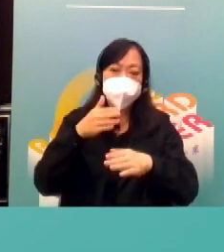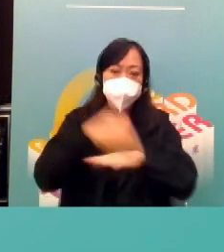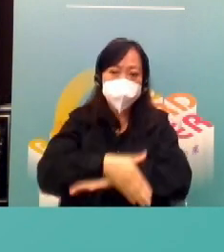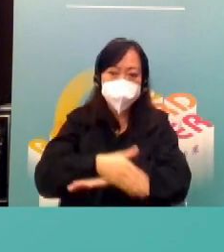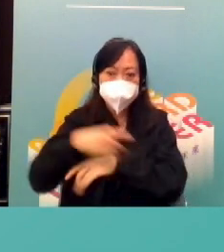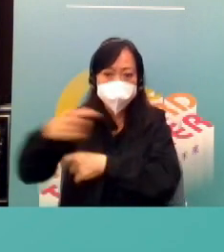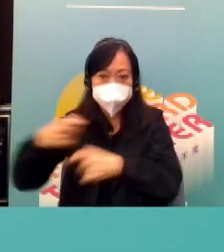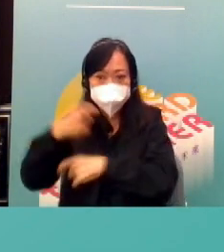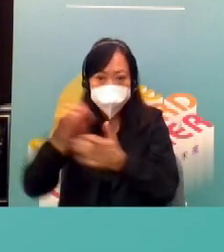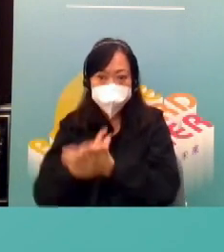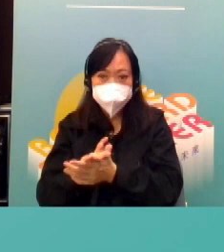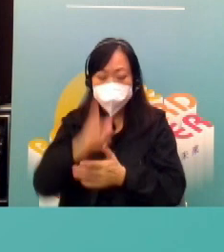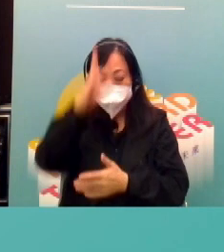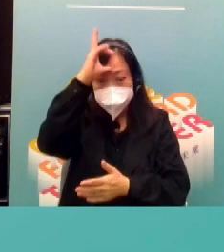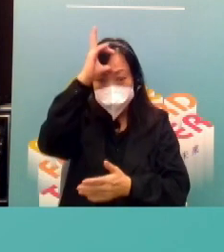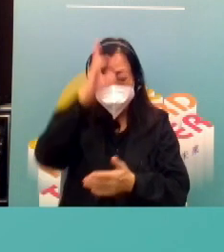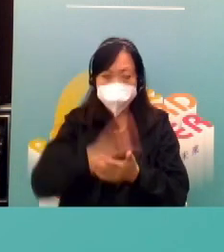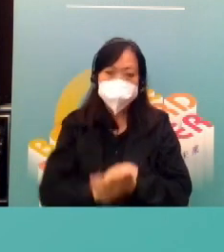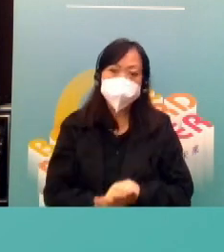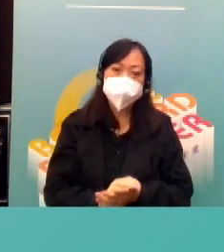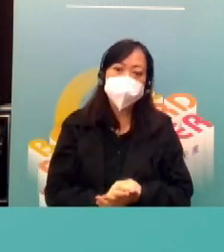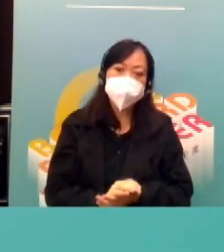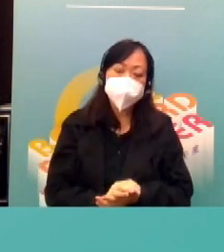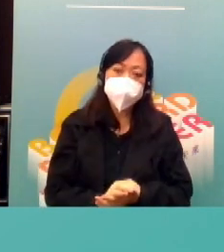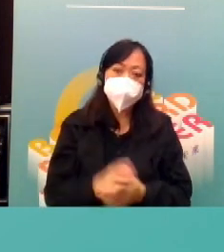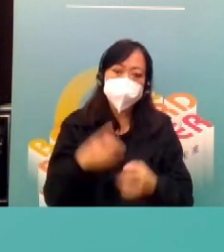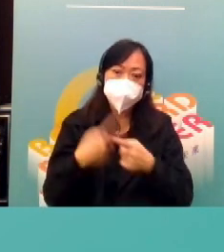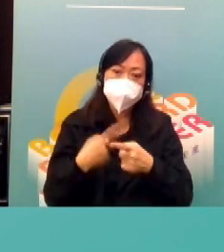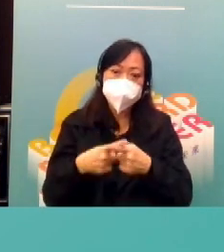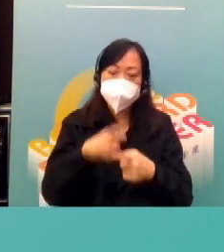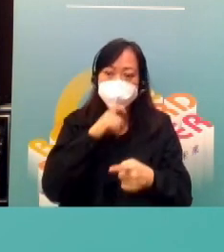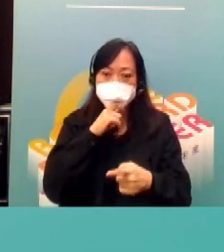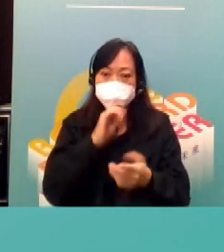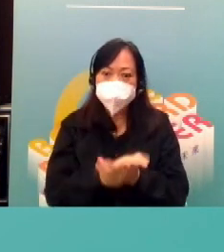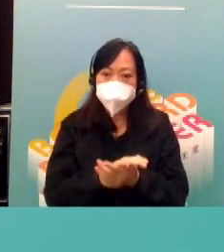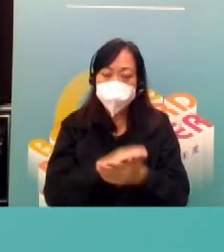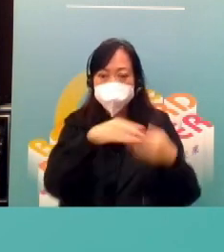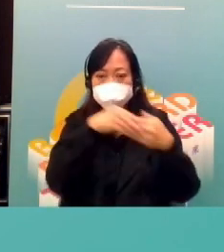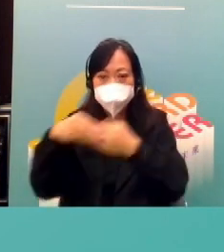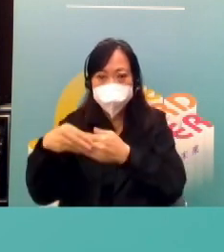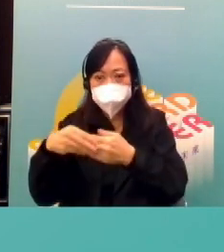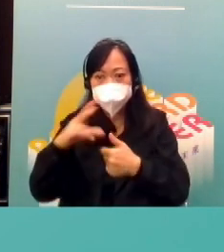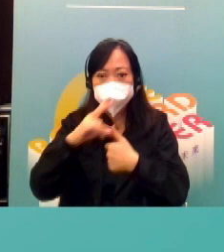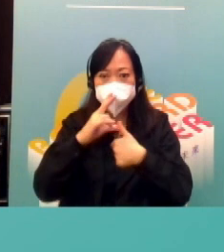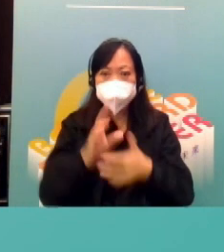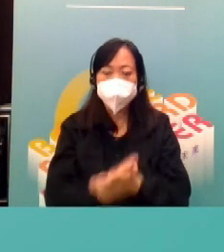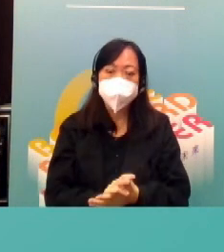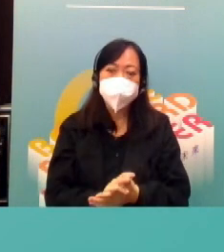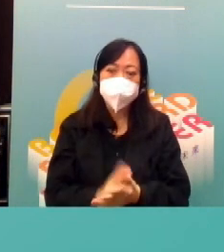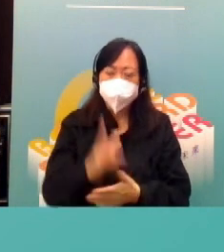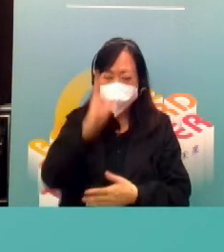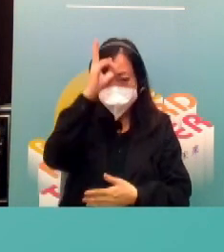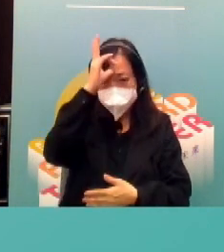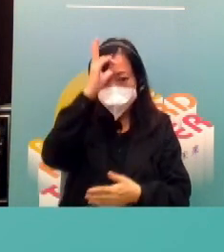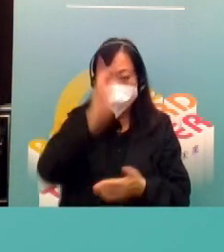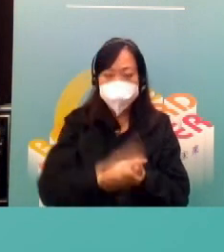governments have really experimented and shown some leadership. I'm of the opinion that government policy making on these agendas are very much in their infancy.